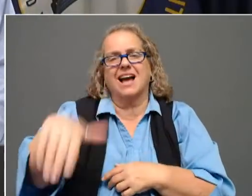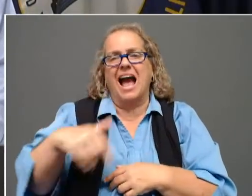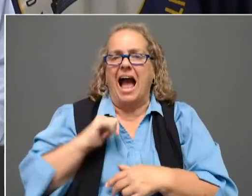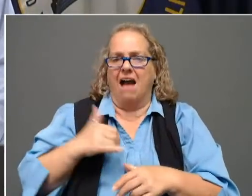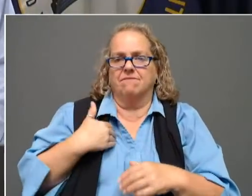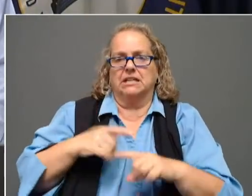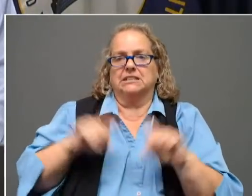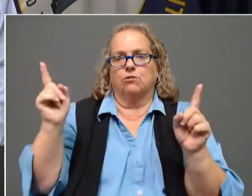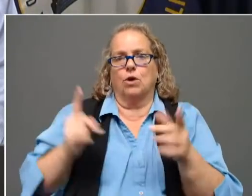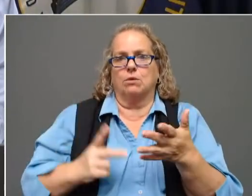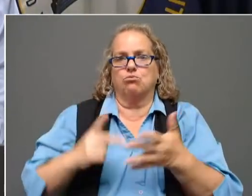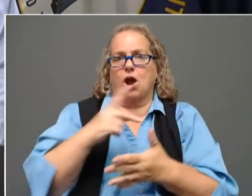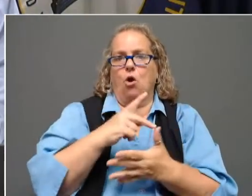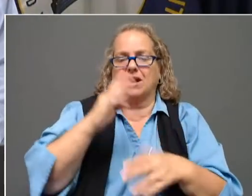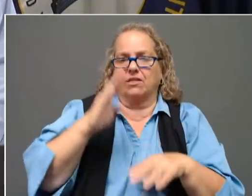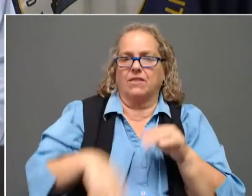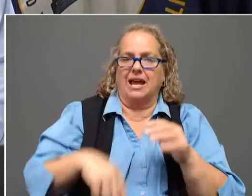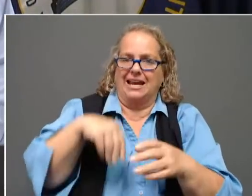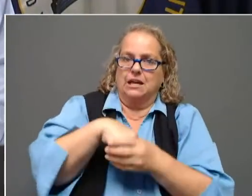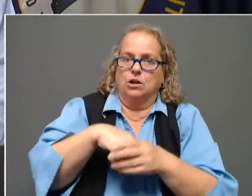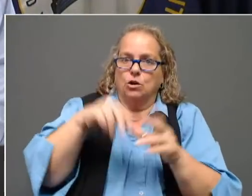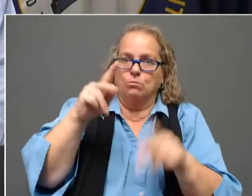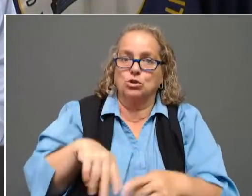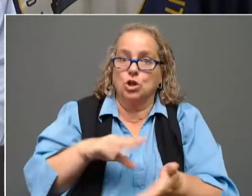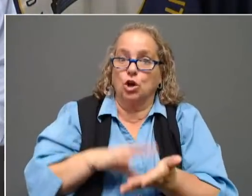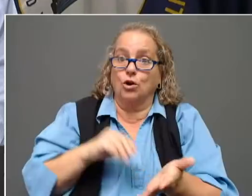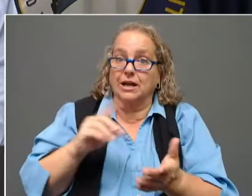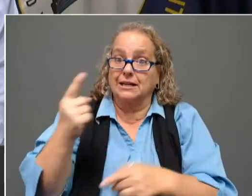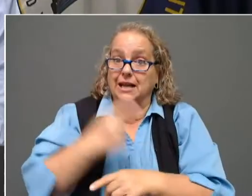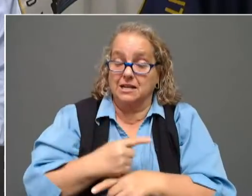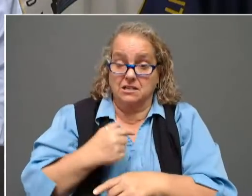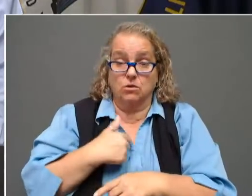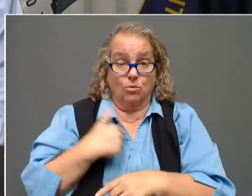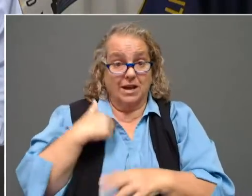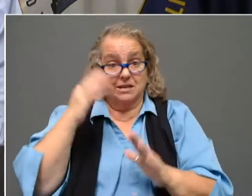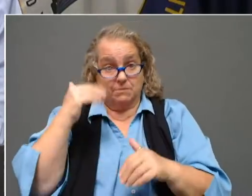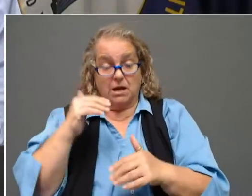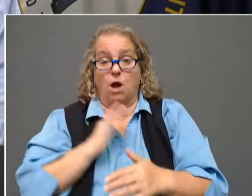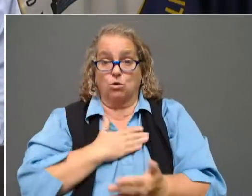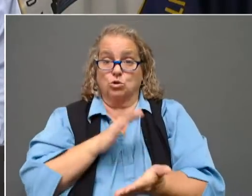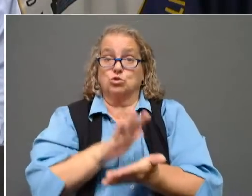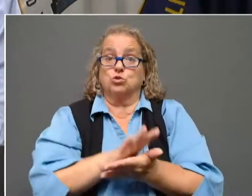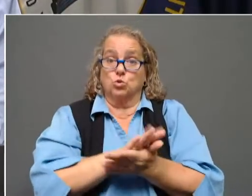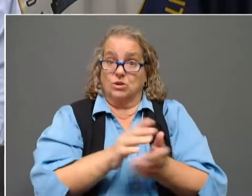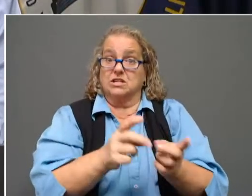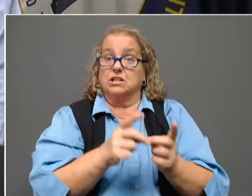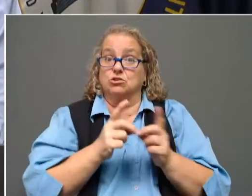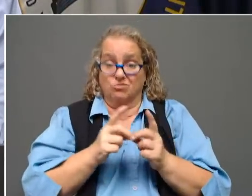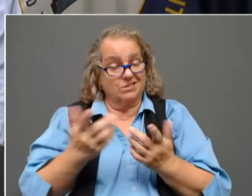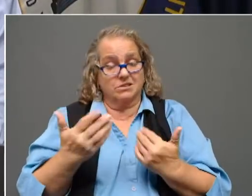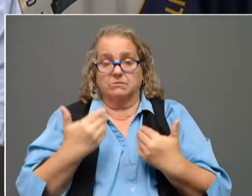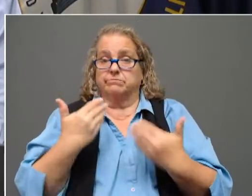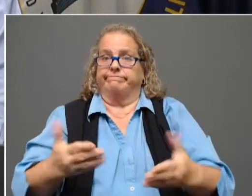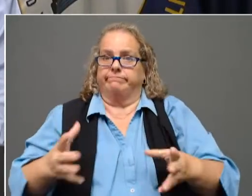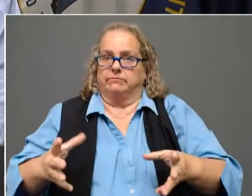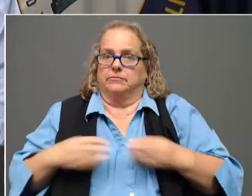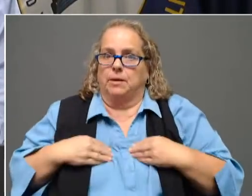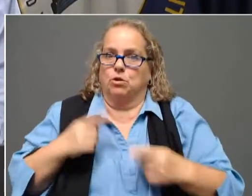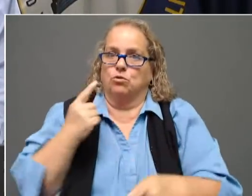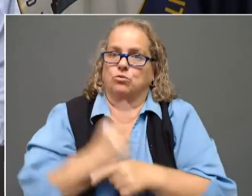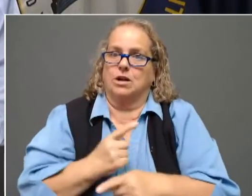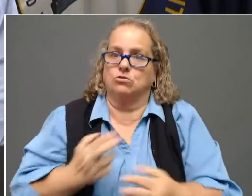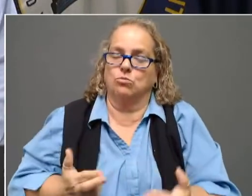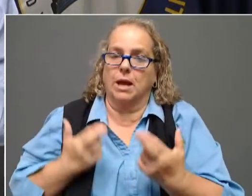days? So our expectation would be that our school districts jump on board. Again, there's only one right answer that protects the